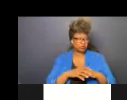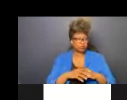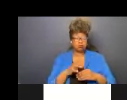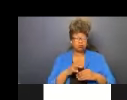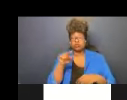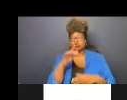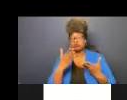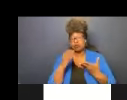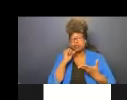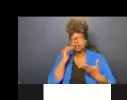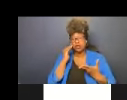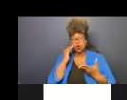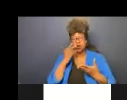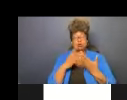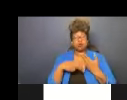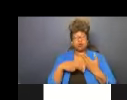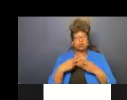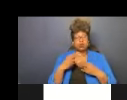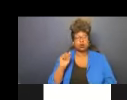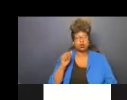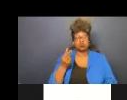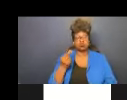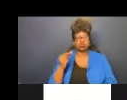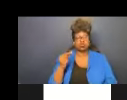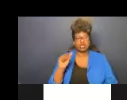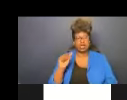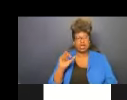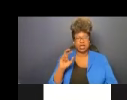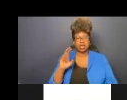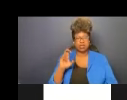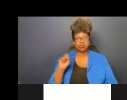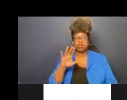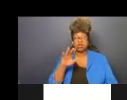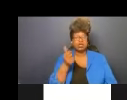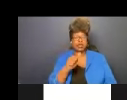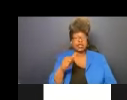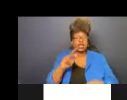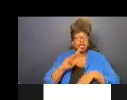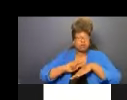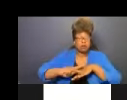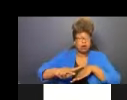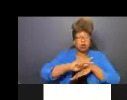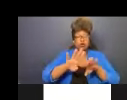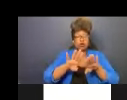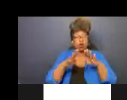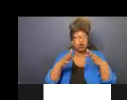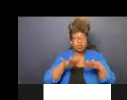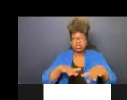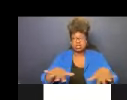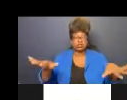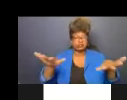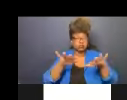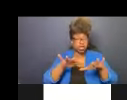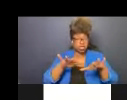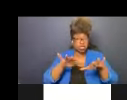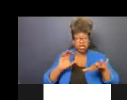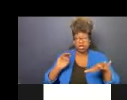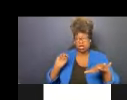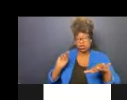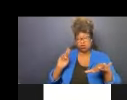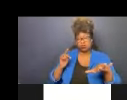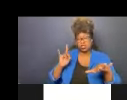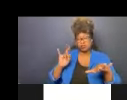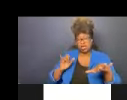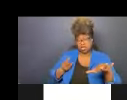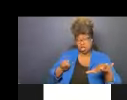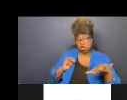Green Acres program that's mentioned on this site, any park or open space owned by a municipality must be added to an inventory